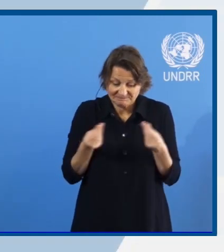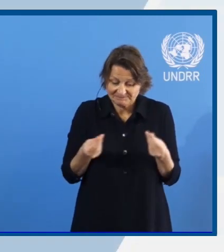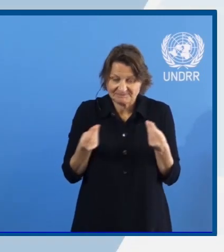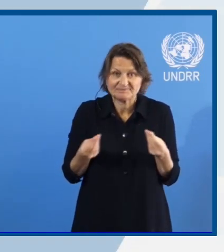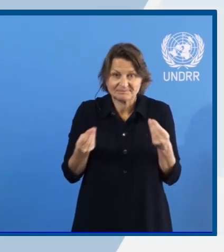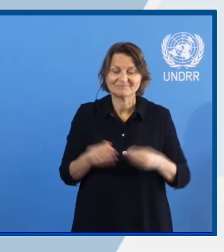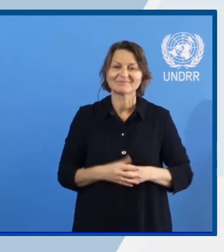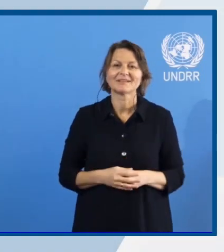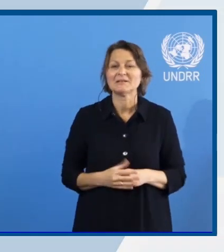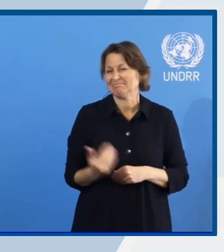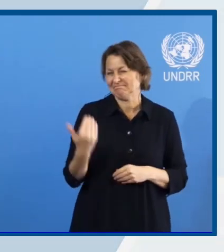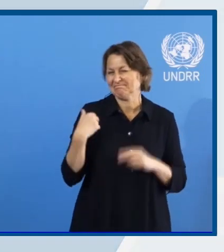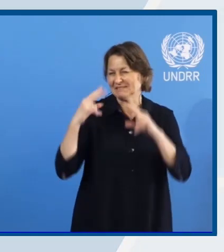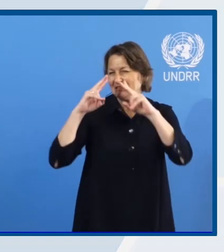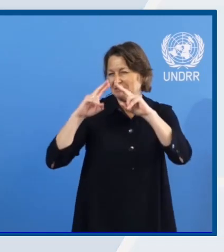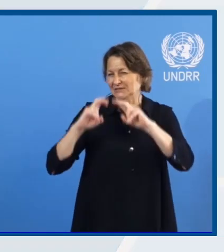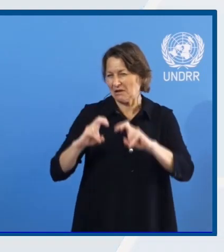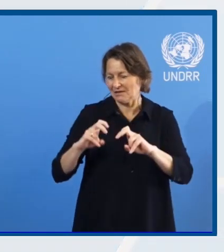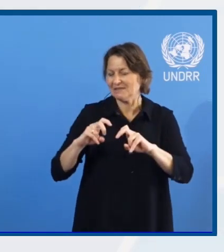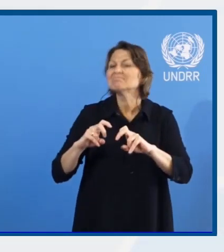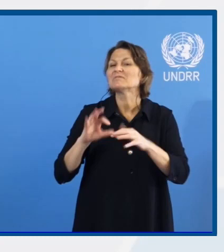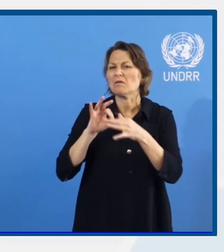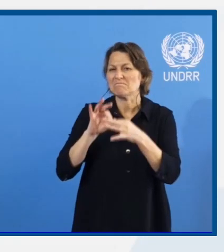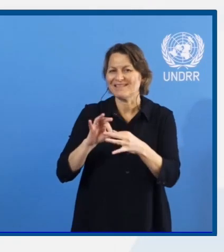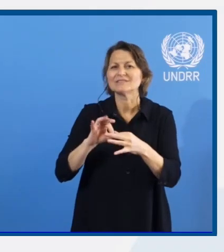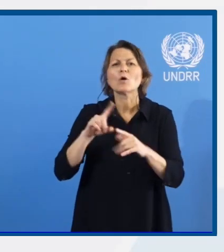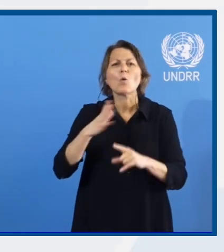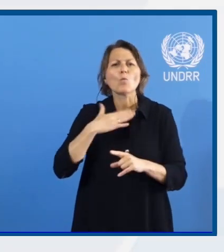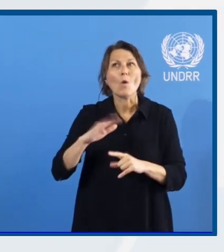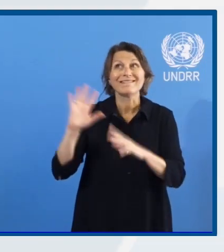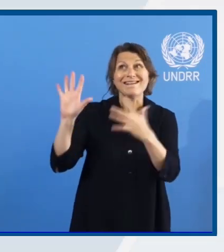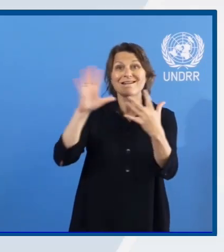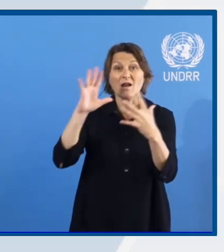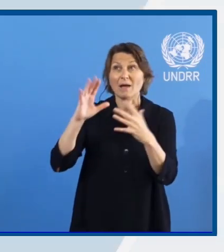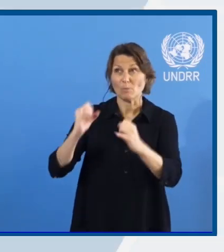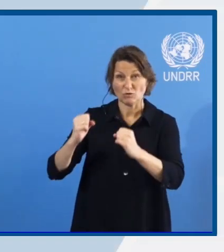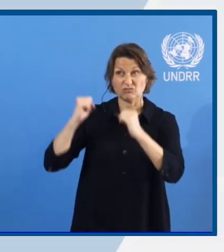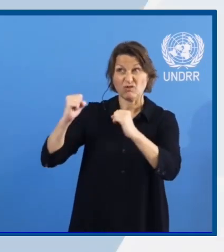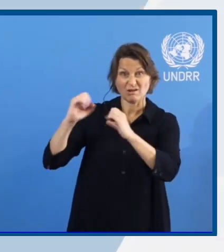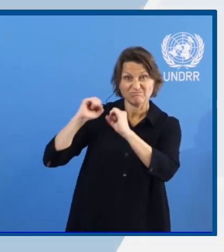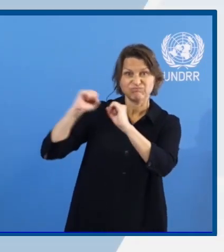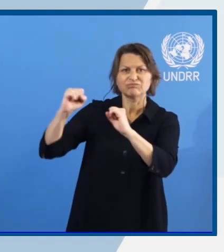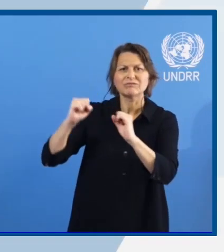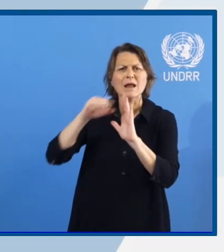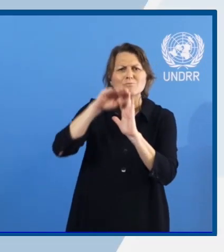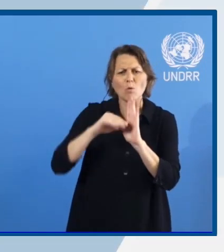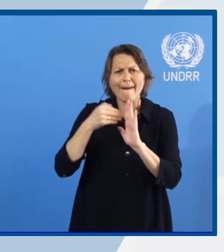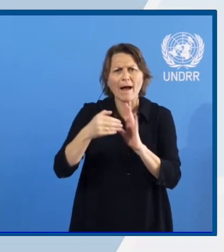and practices study that was conducted for the pilot program for climate resilience in Jamaica, it was noted